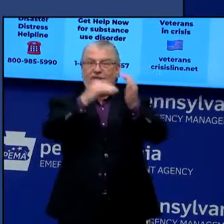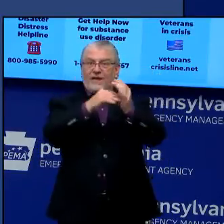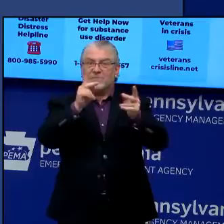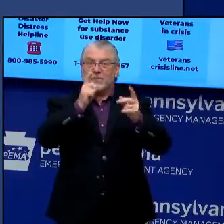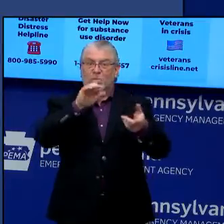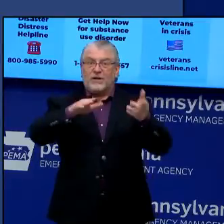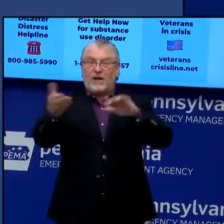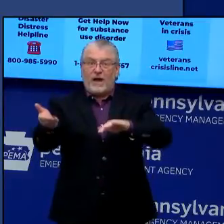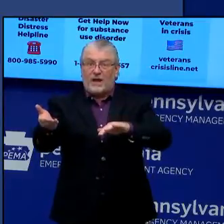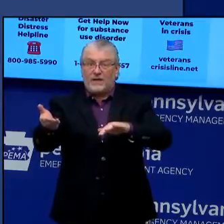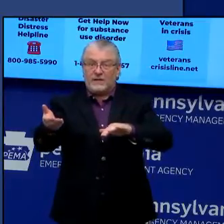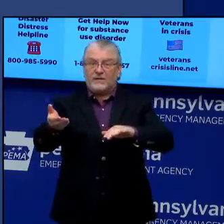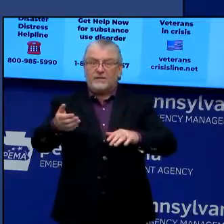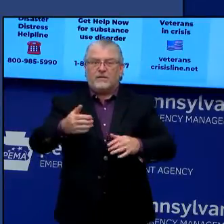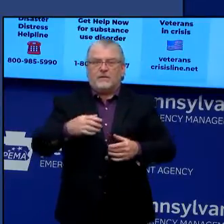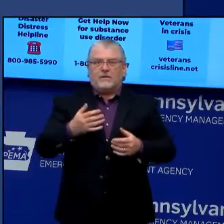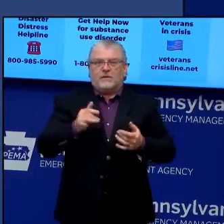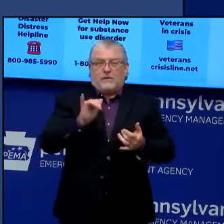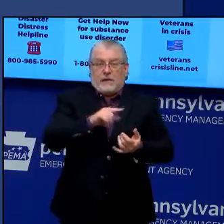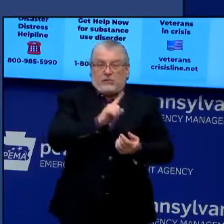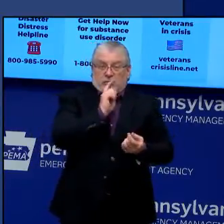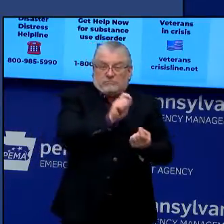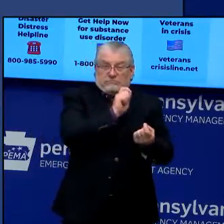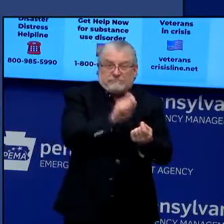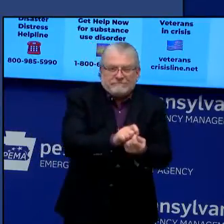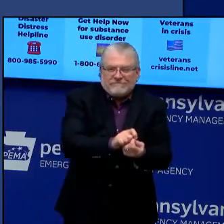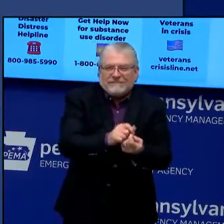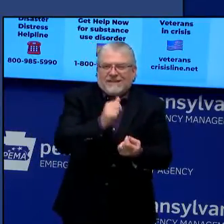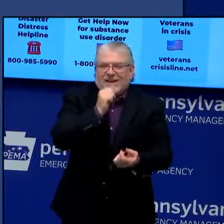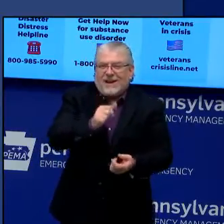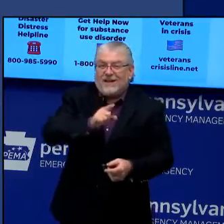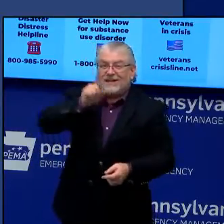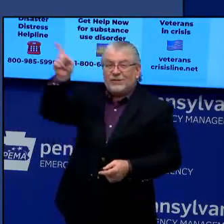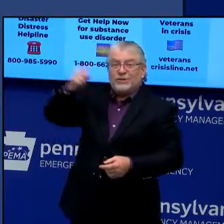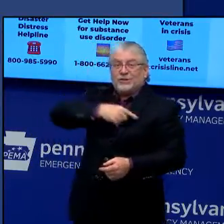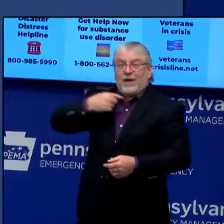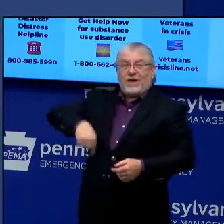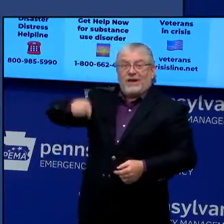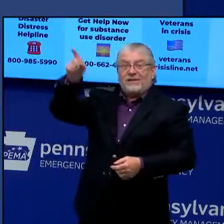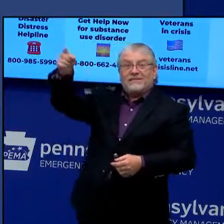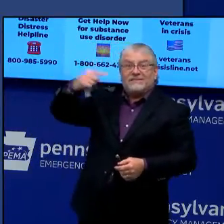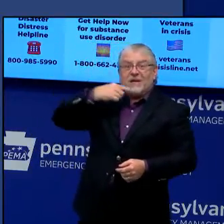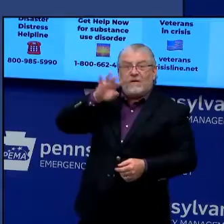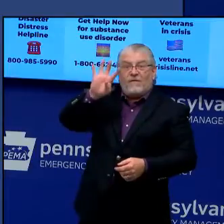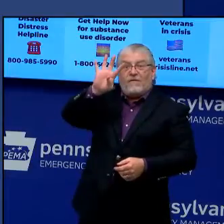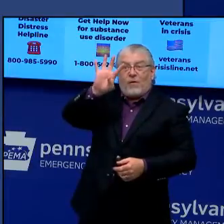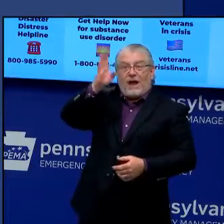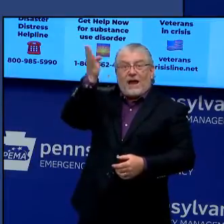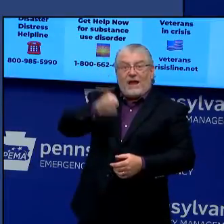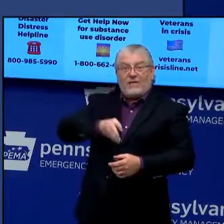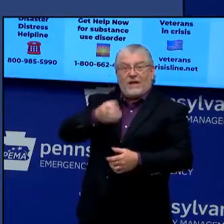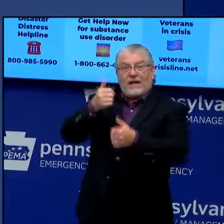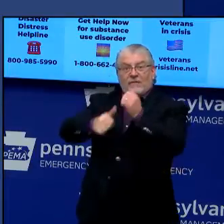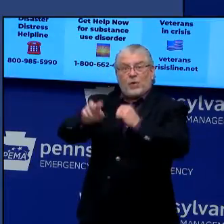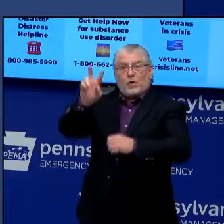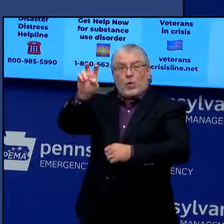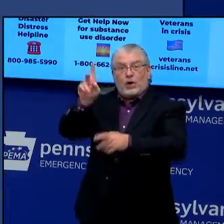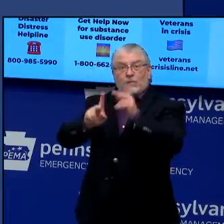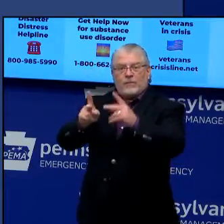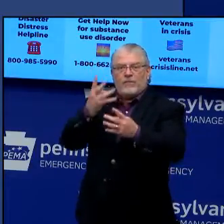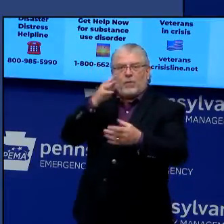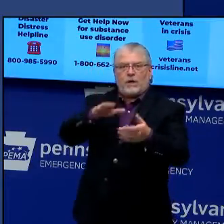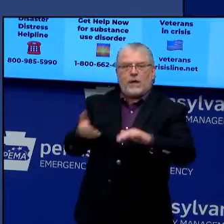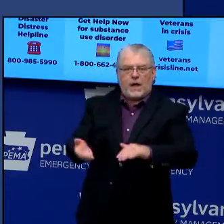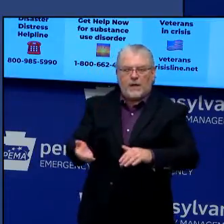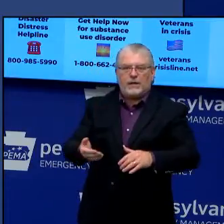approximately 2 out of 100. Other areas maybe down closer to 1 out of 100. So as we get more